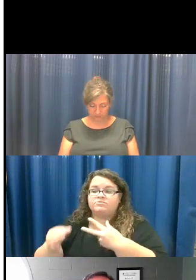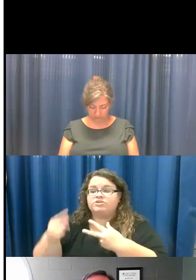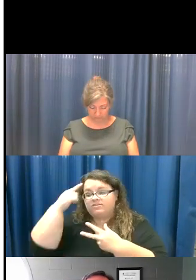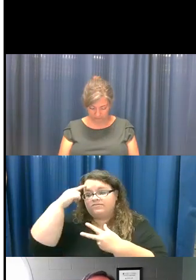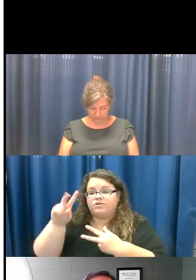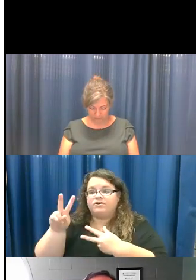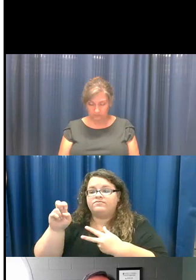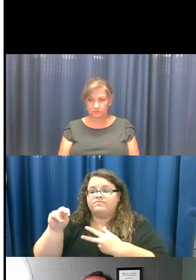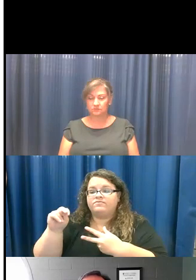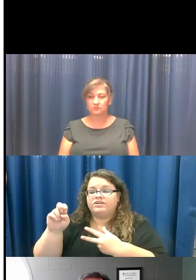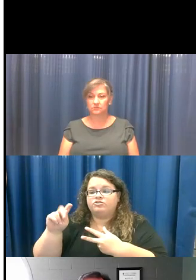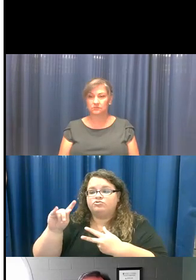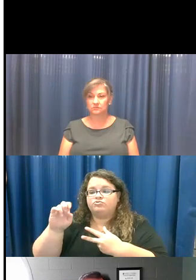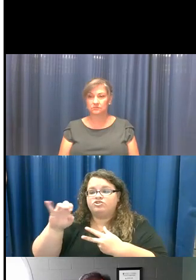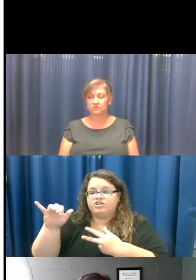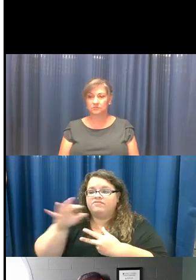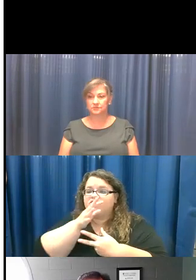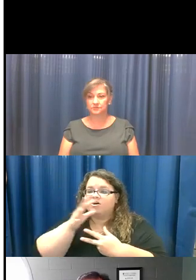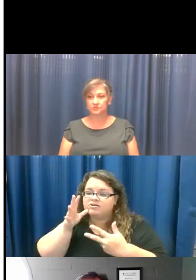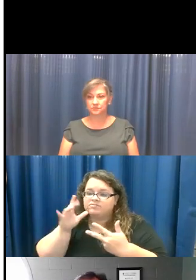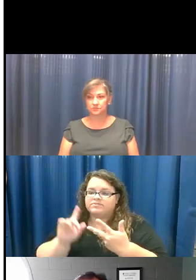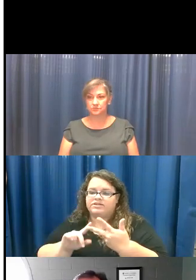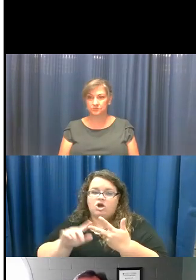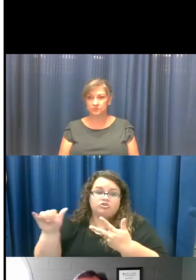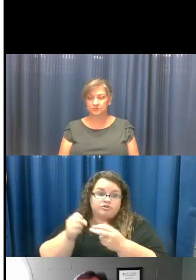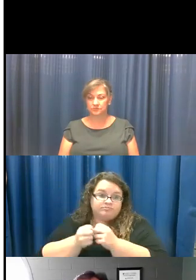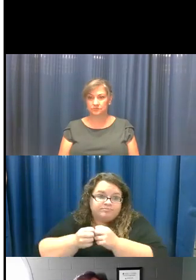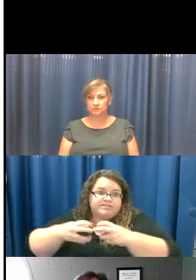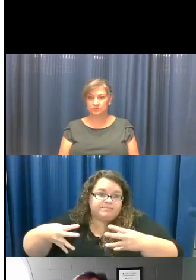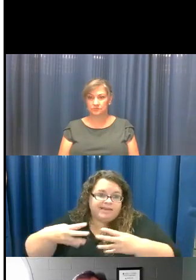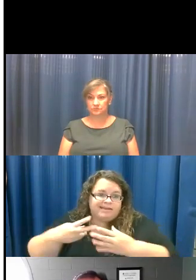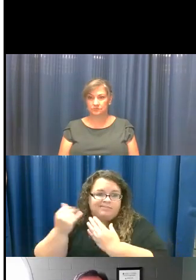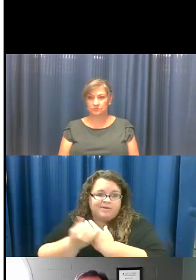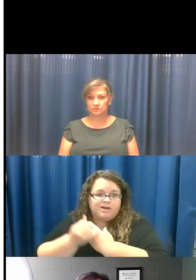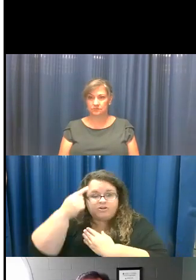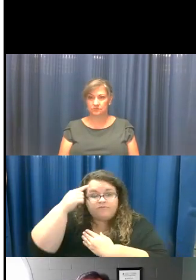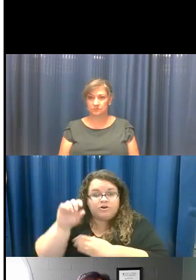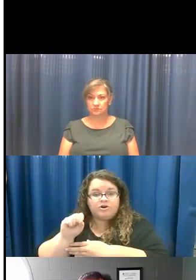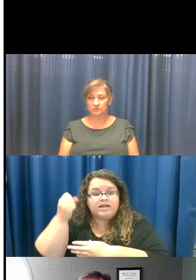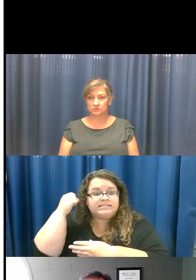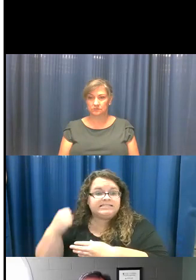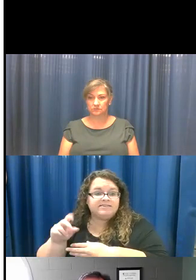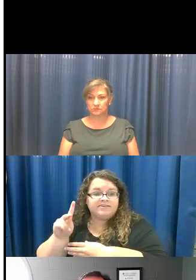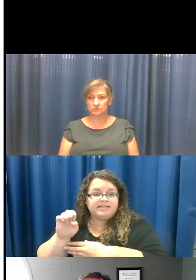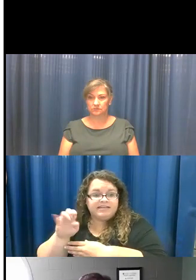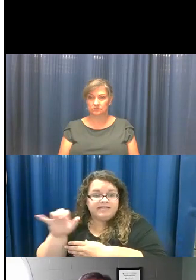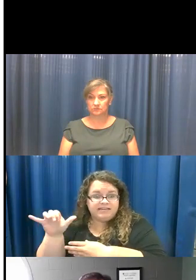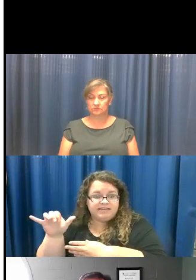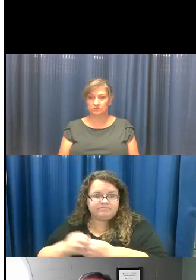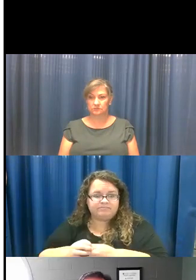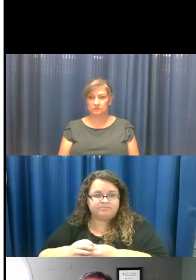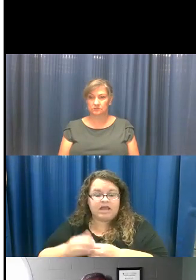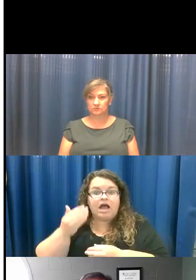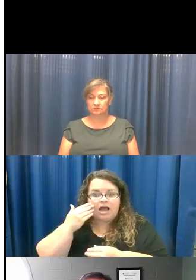just three of many, many projects which have run through the Quad recently. I know the Quad is recruiting students